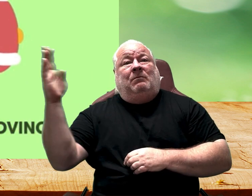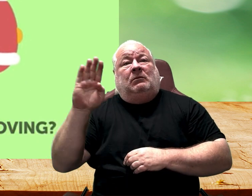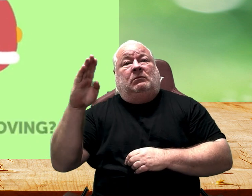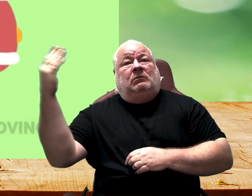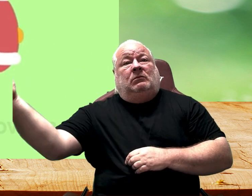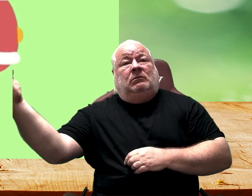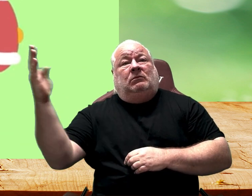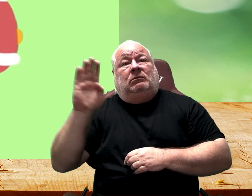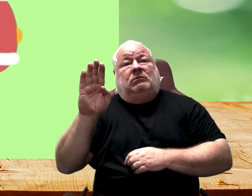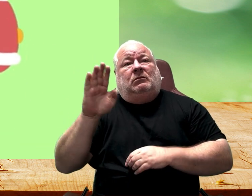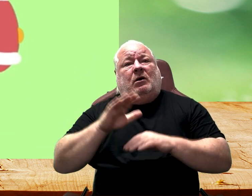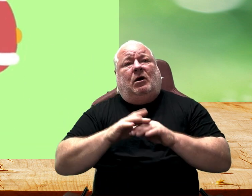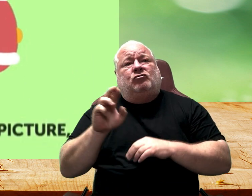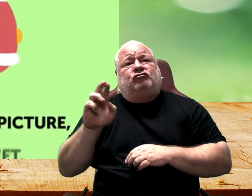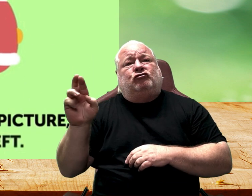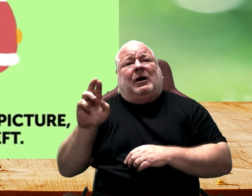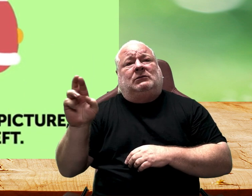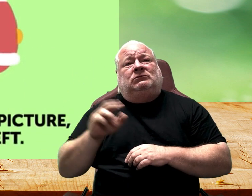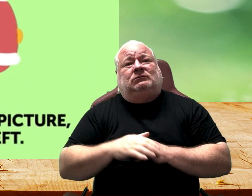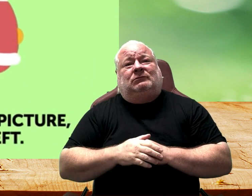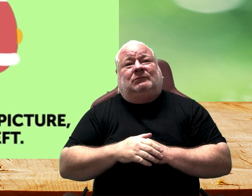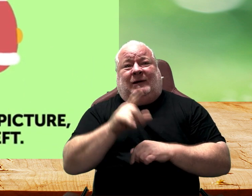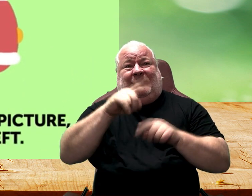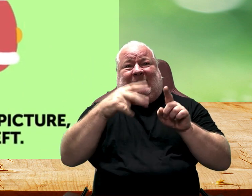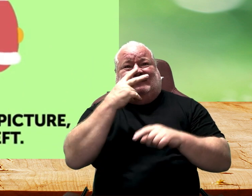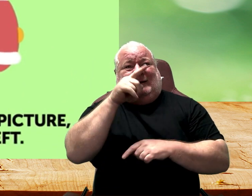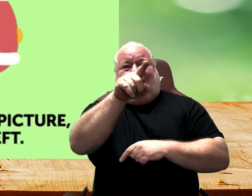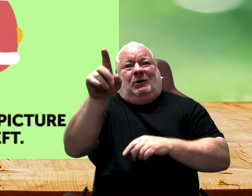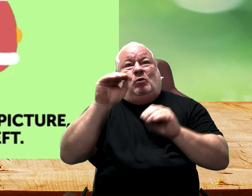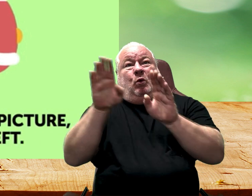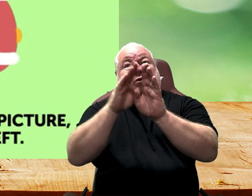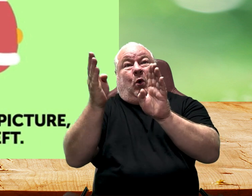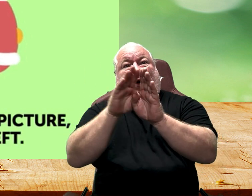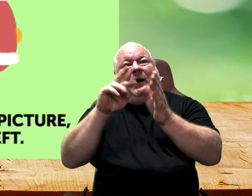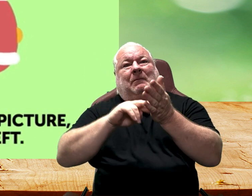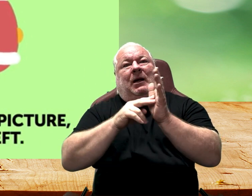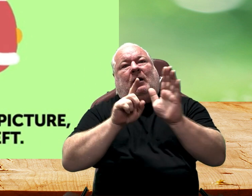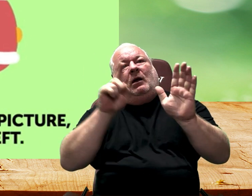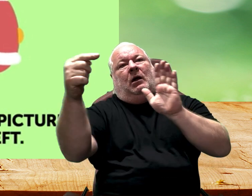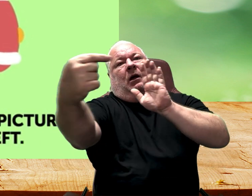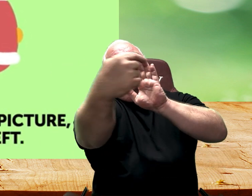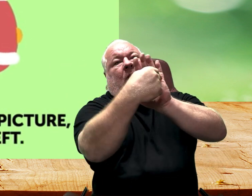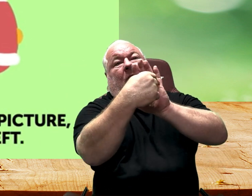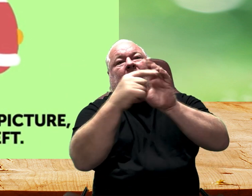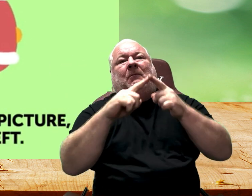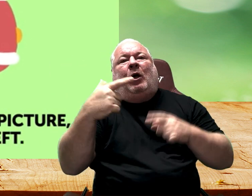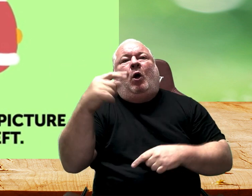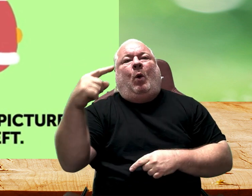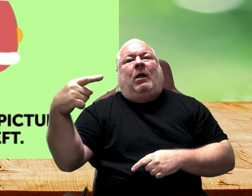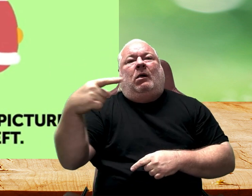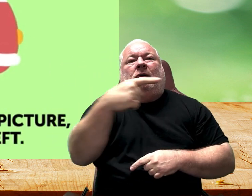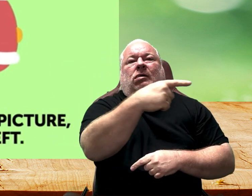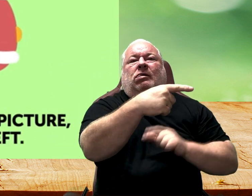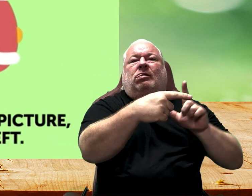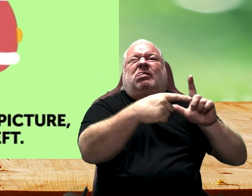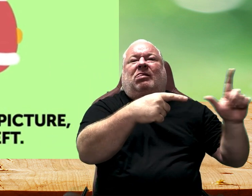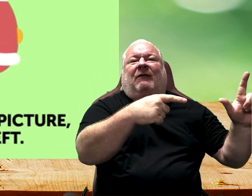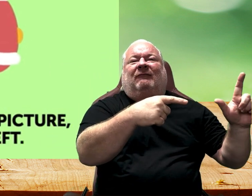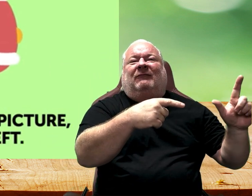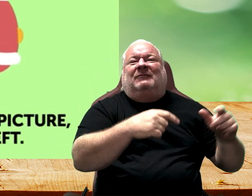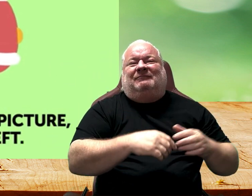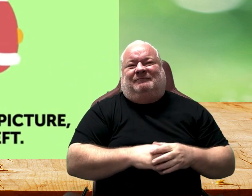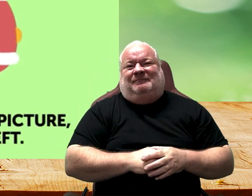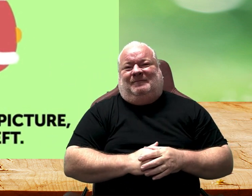doors are always on the right side. Since you can't see the doors in this picture, the bus must be moving to the left.